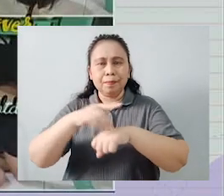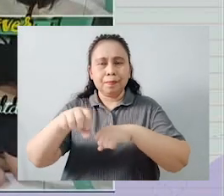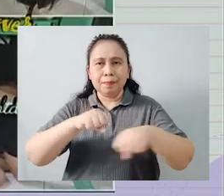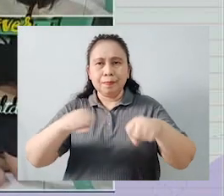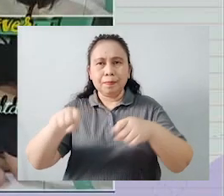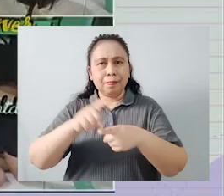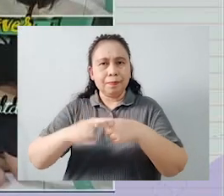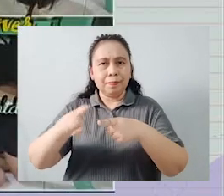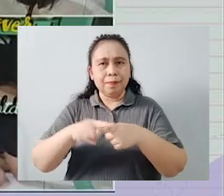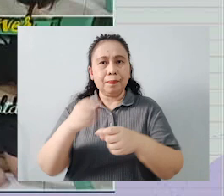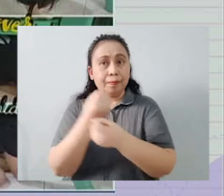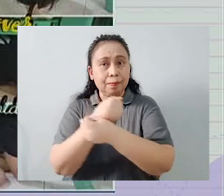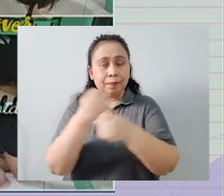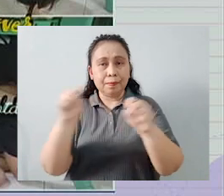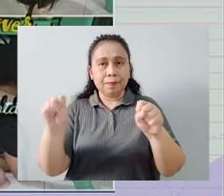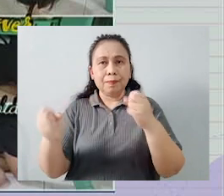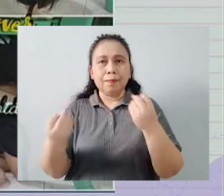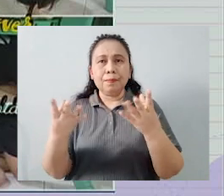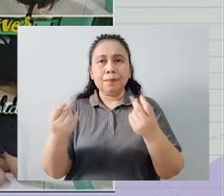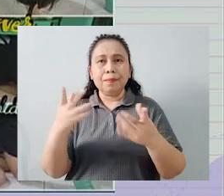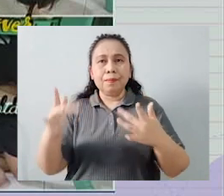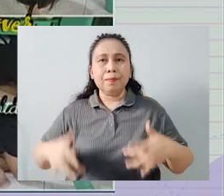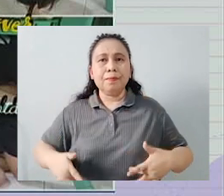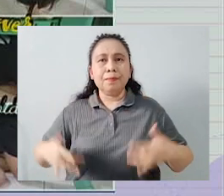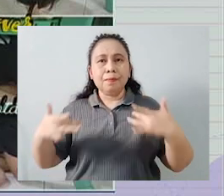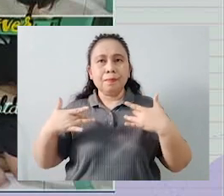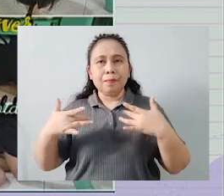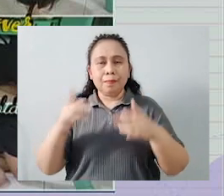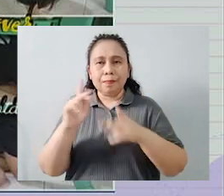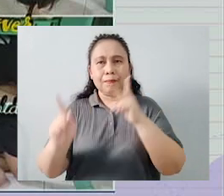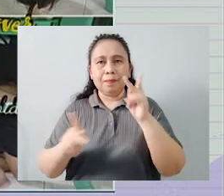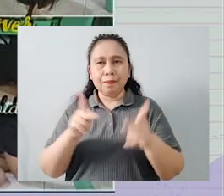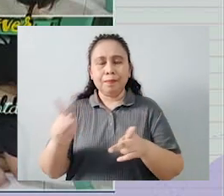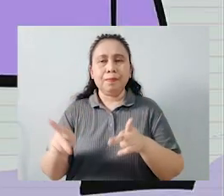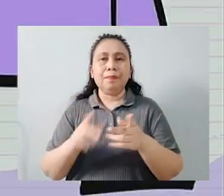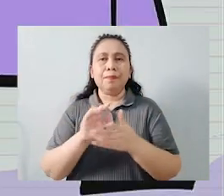can definitely save the many lives of the people as well.